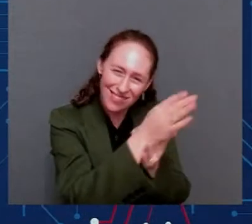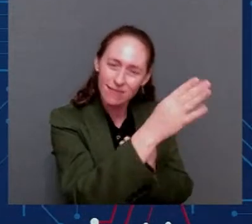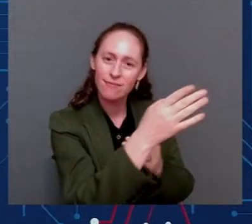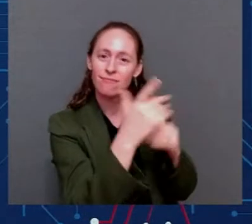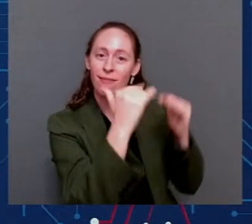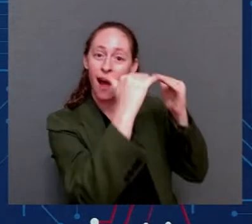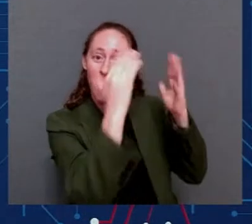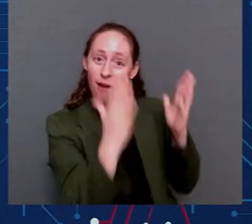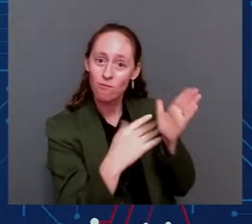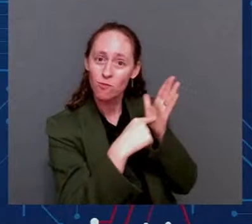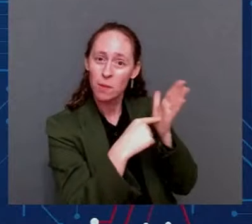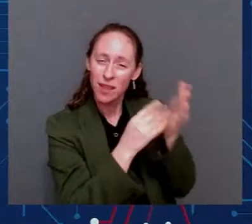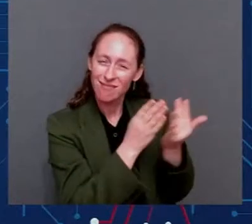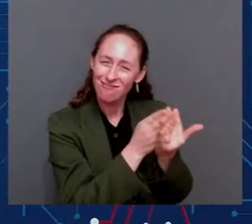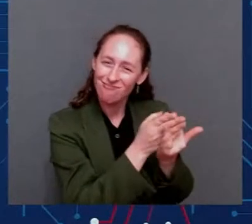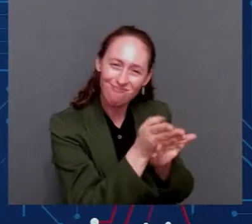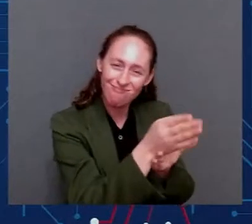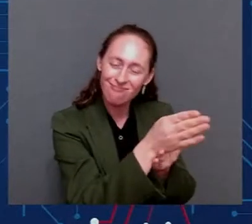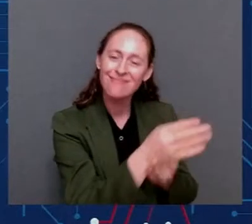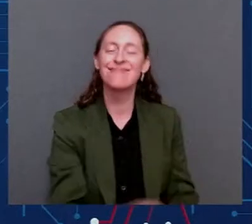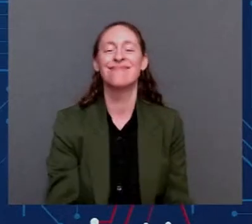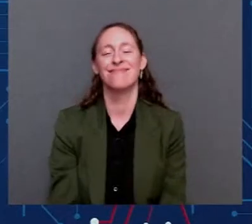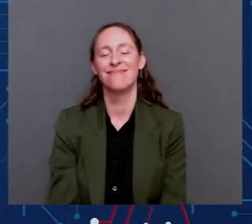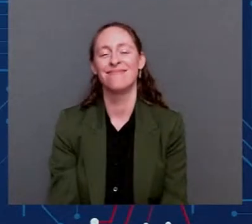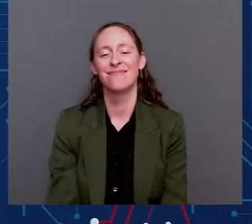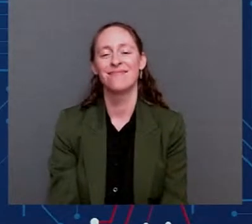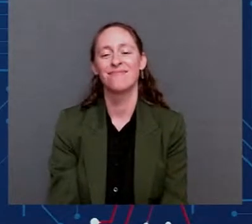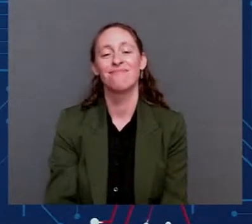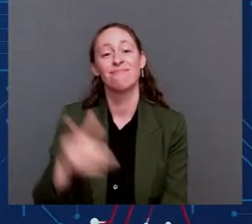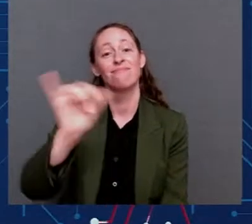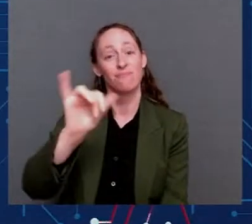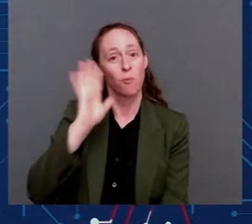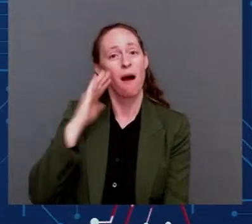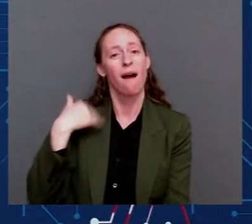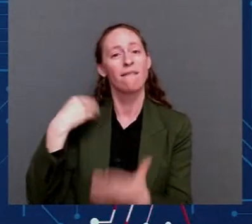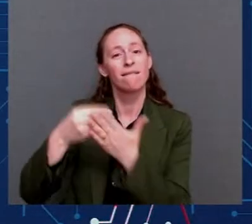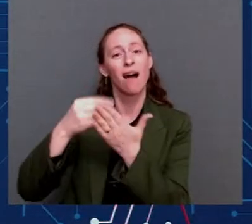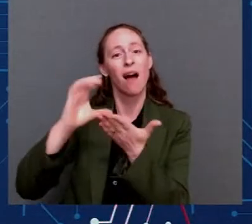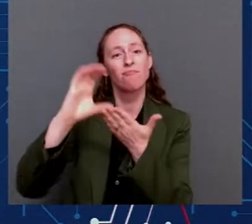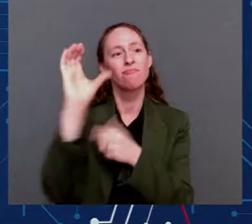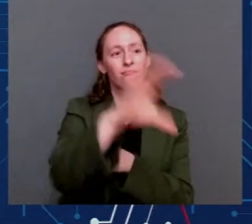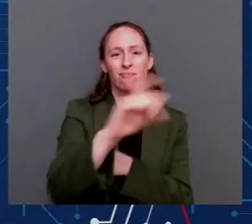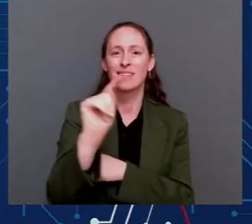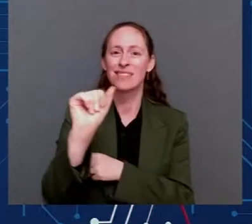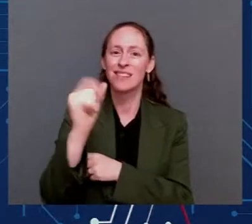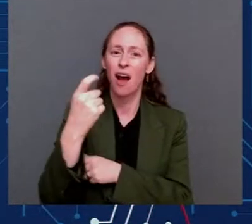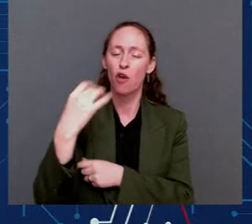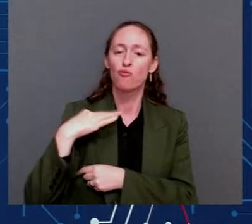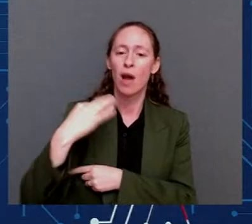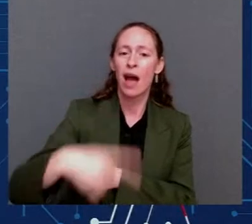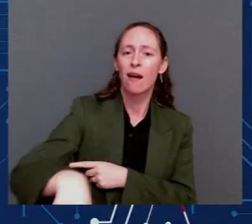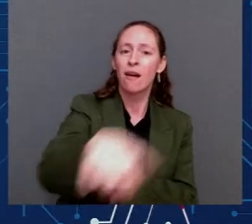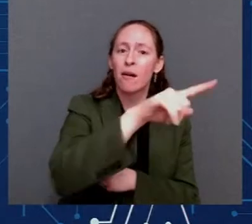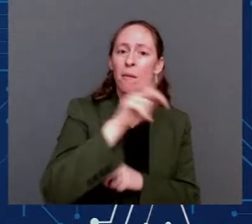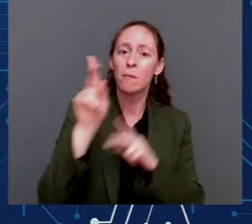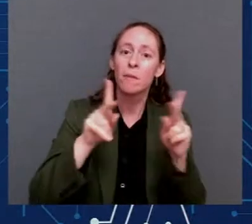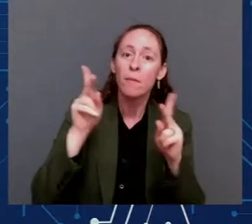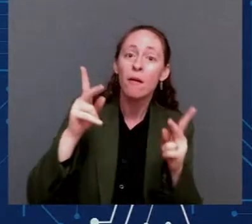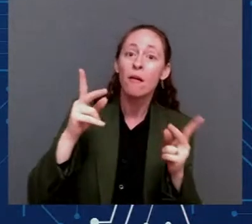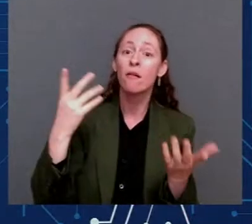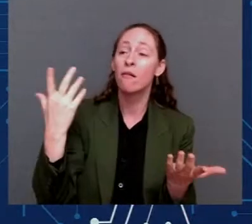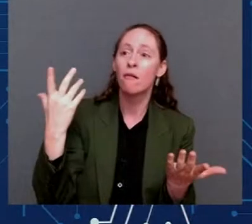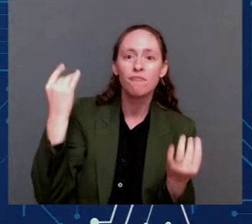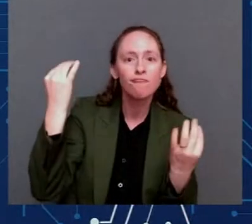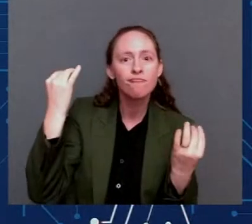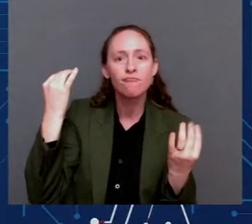FABS Act. The investment tax credit will help facilitate long-term investment in chips and factories and tools to make these